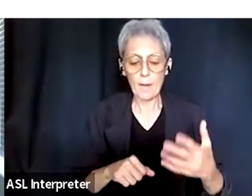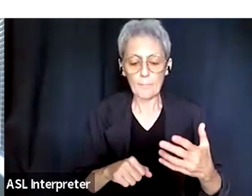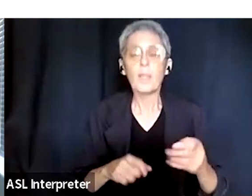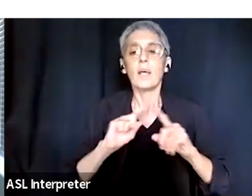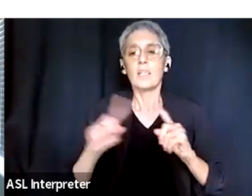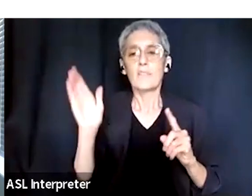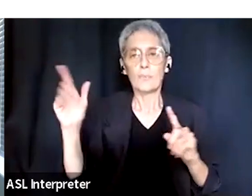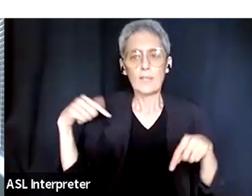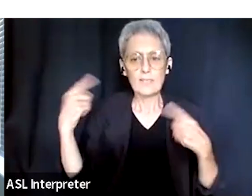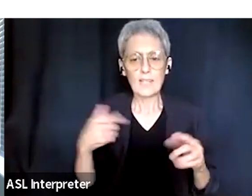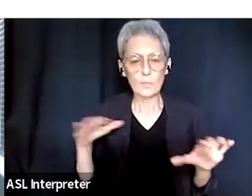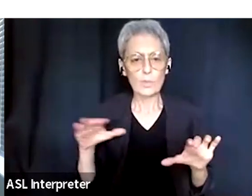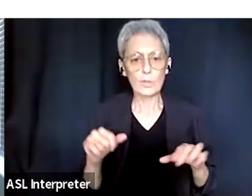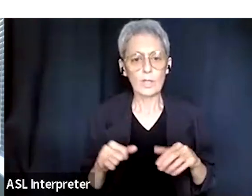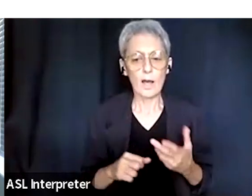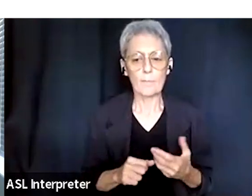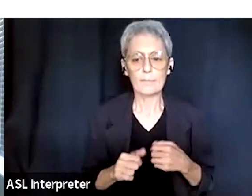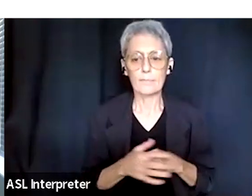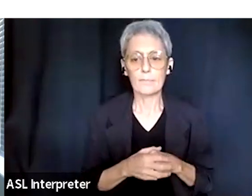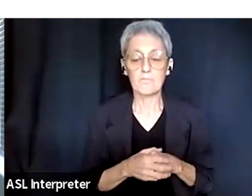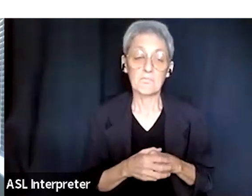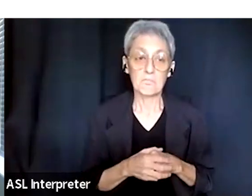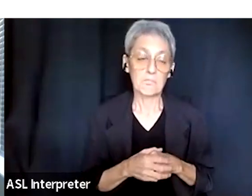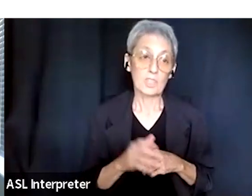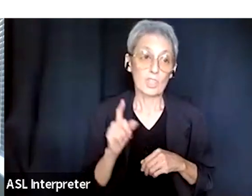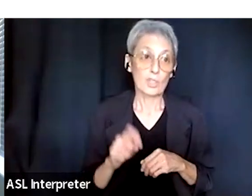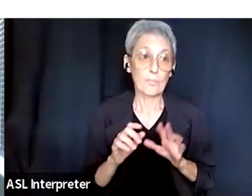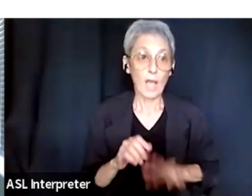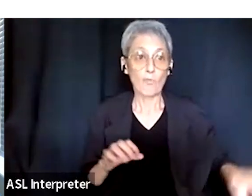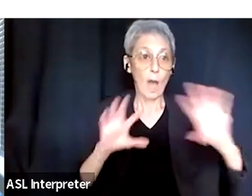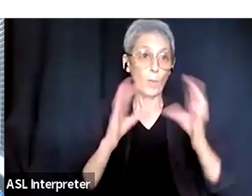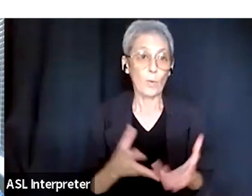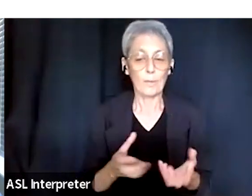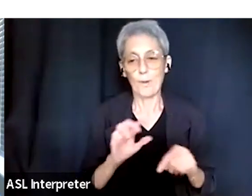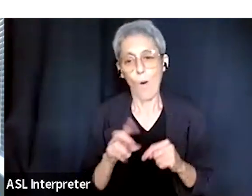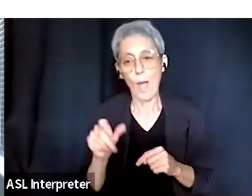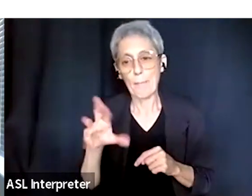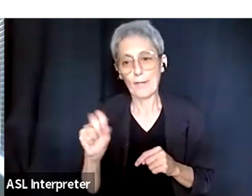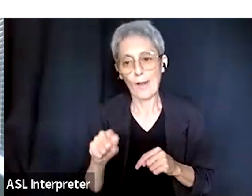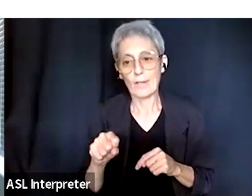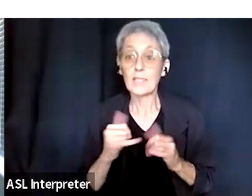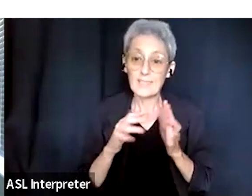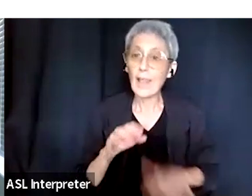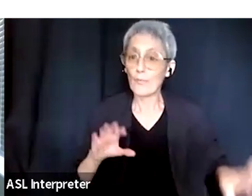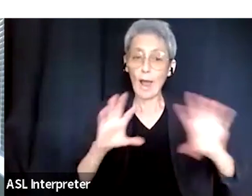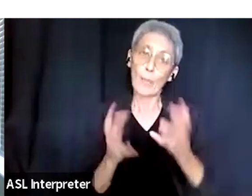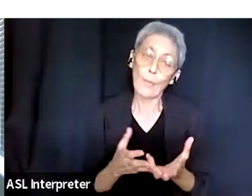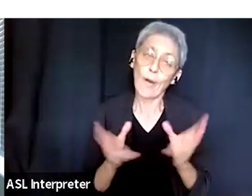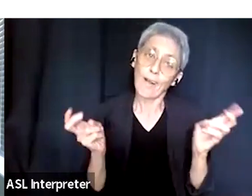presentations. It would have been around the world, but it's all webinars, which is still around the world.